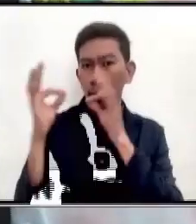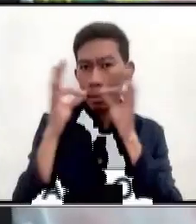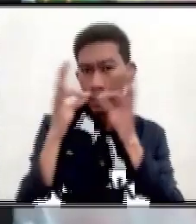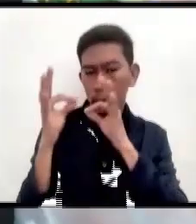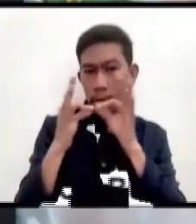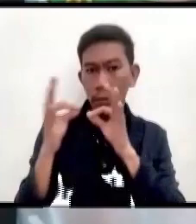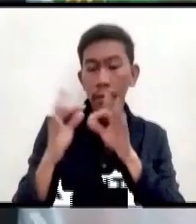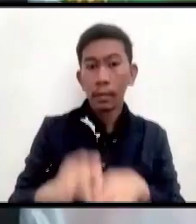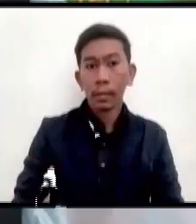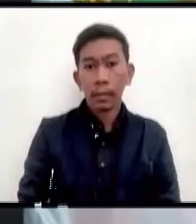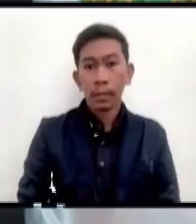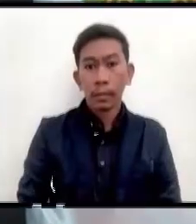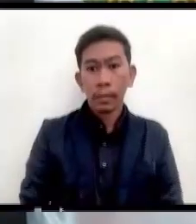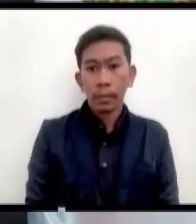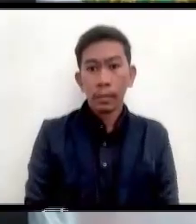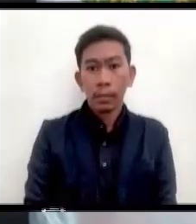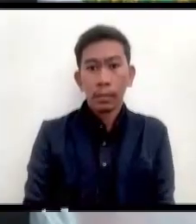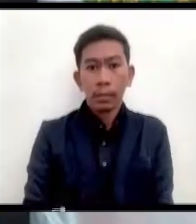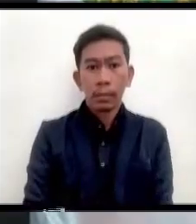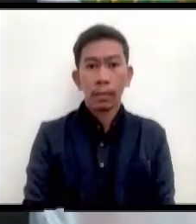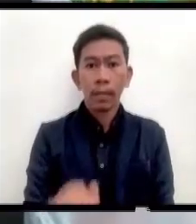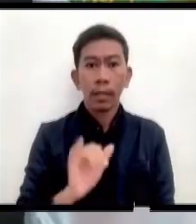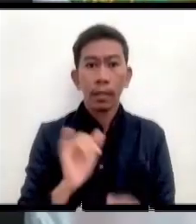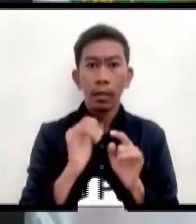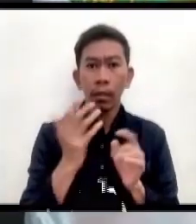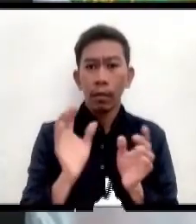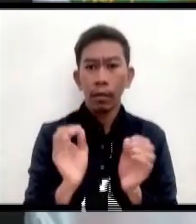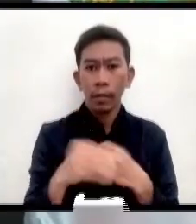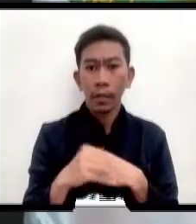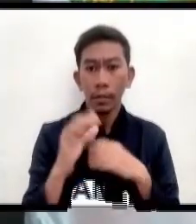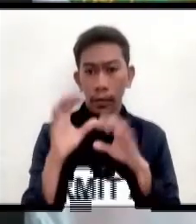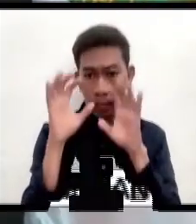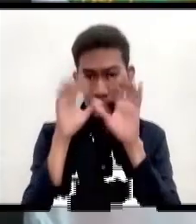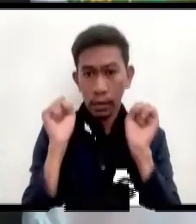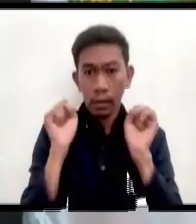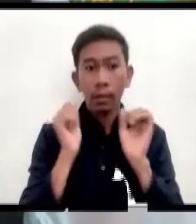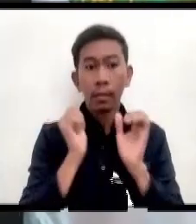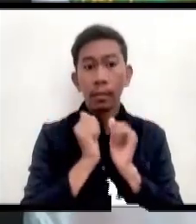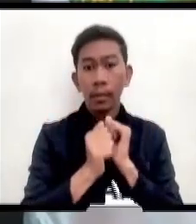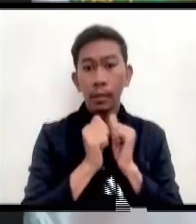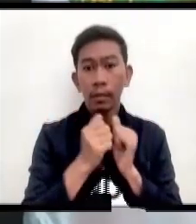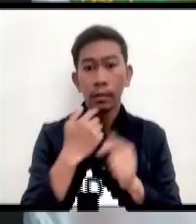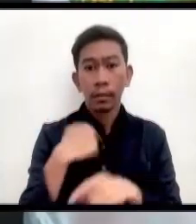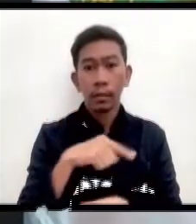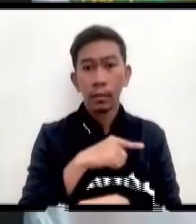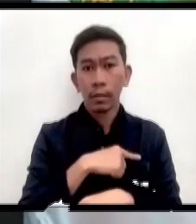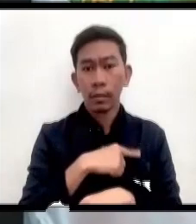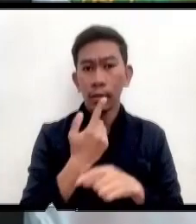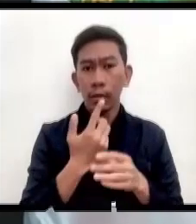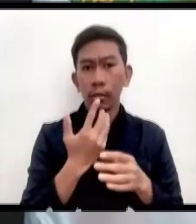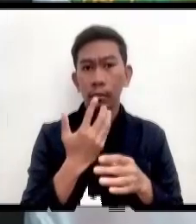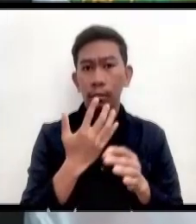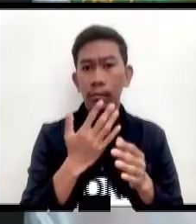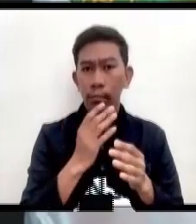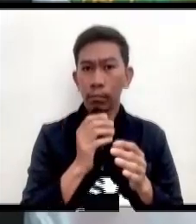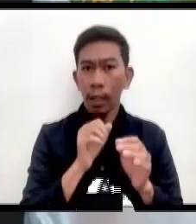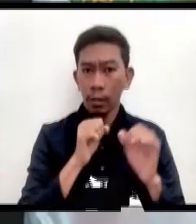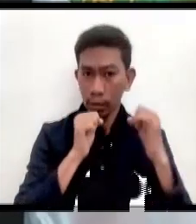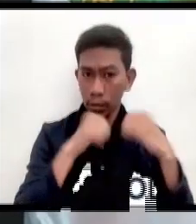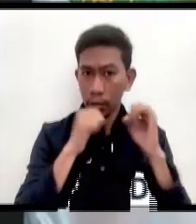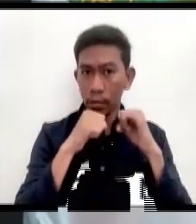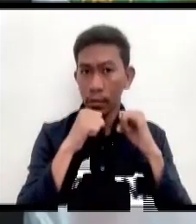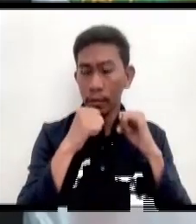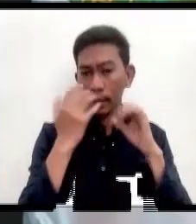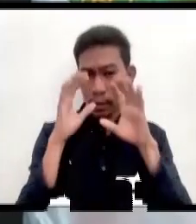the president, eh, we will favor the president. Because the facts are